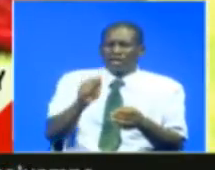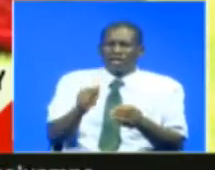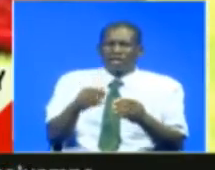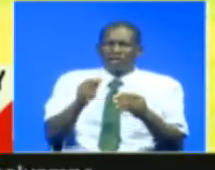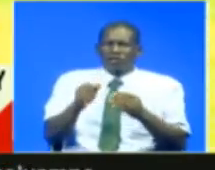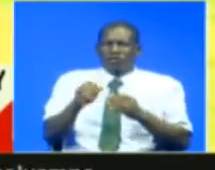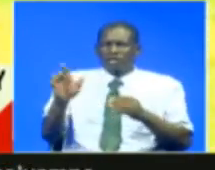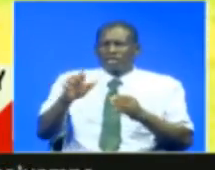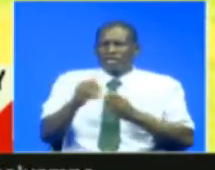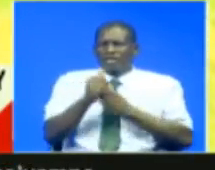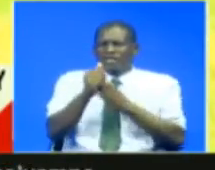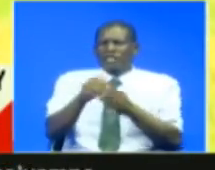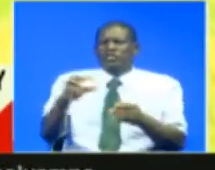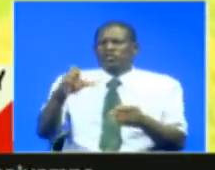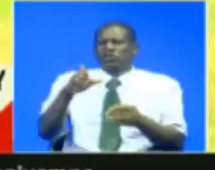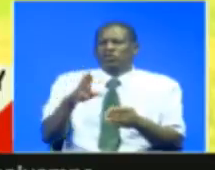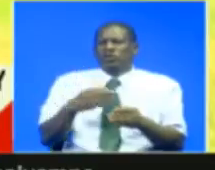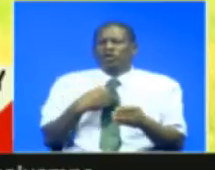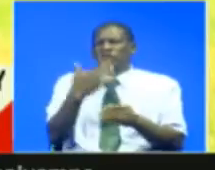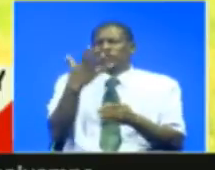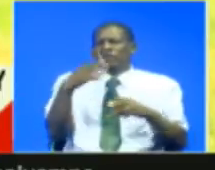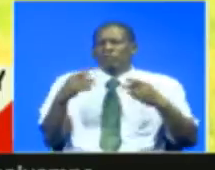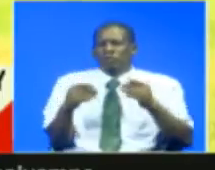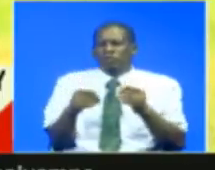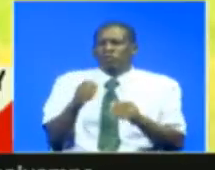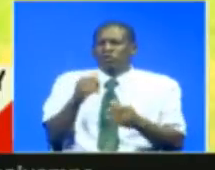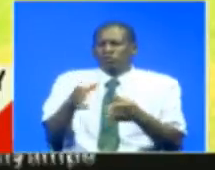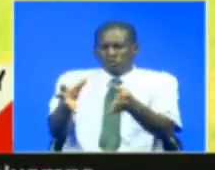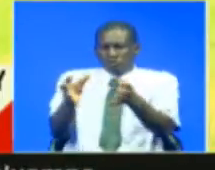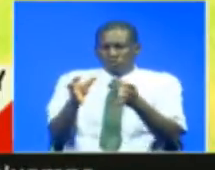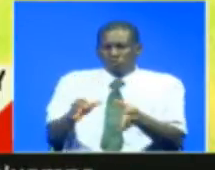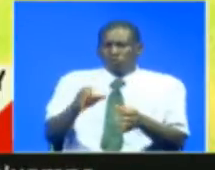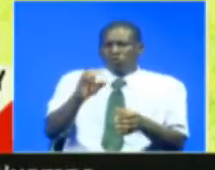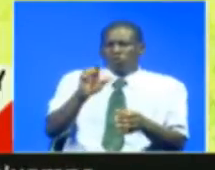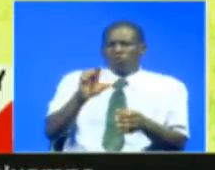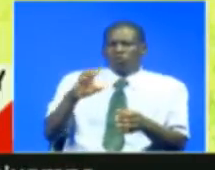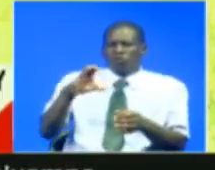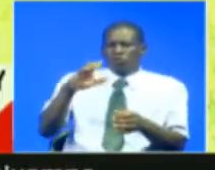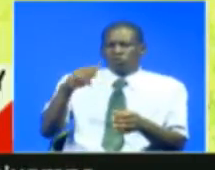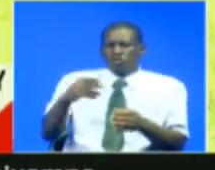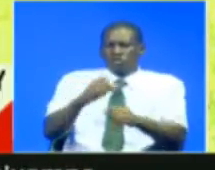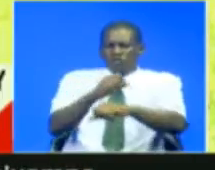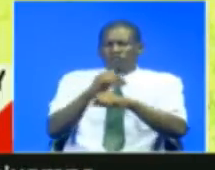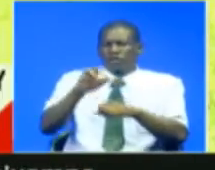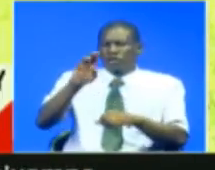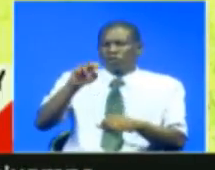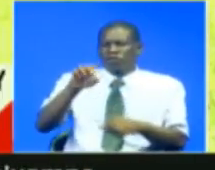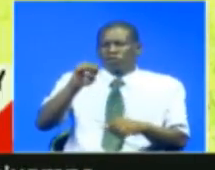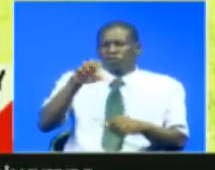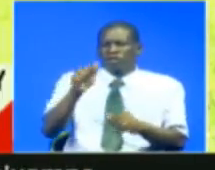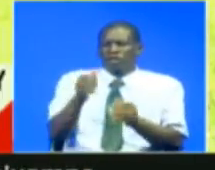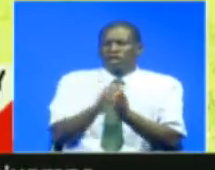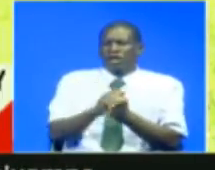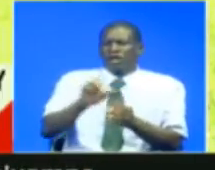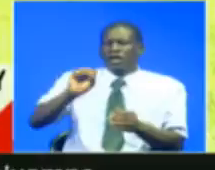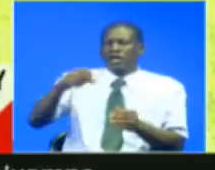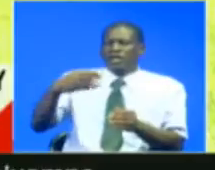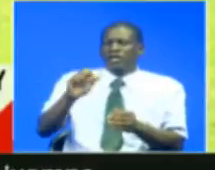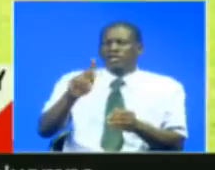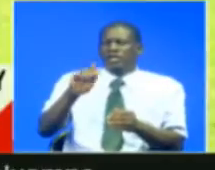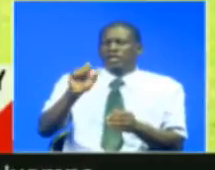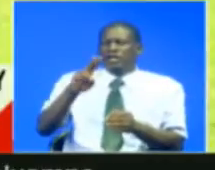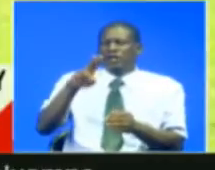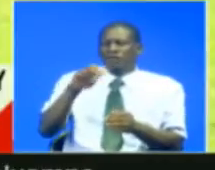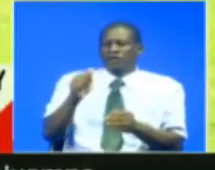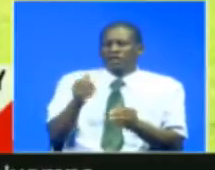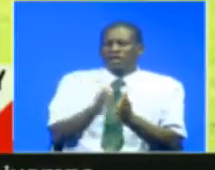Gor Mahia are represented by five players, that is keeper Boniface Oluoch, defenders Musa Mohamed and Harun Shakava, KPL Player of the Year Kenneth